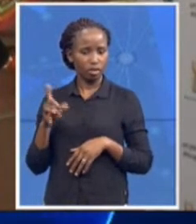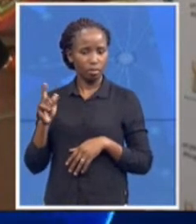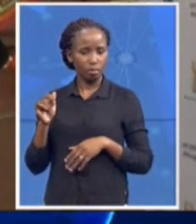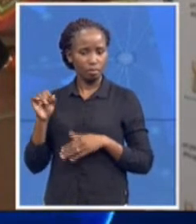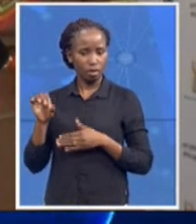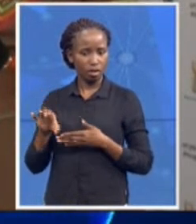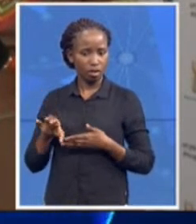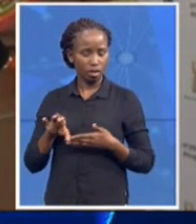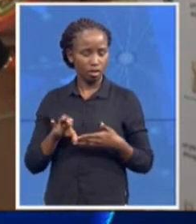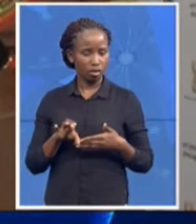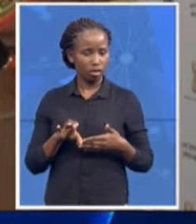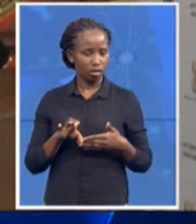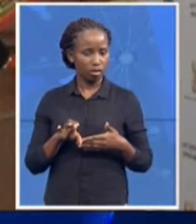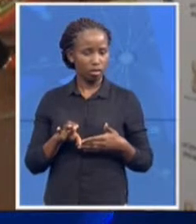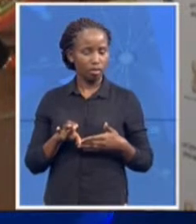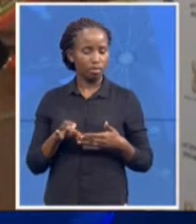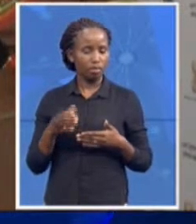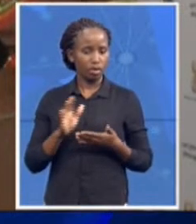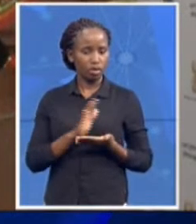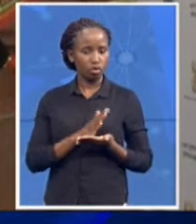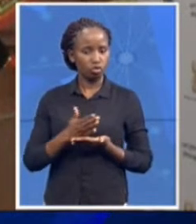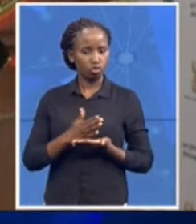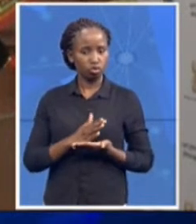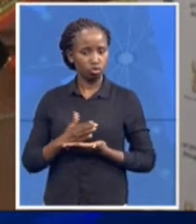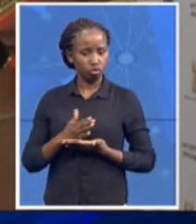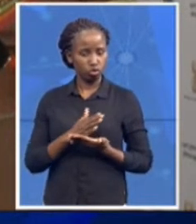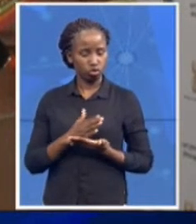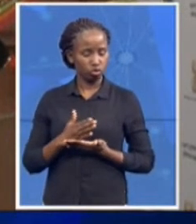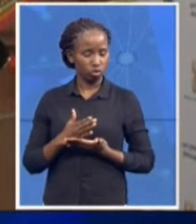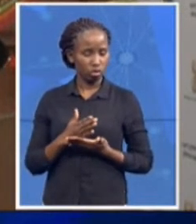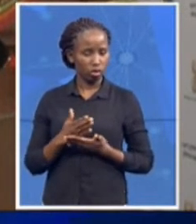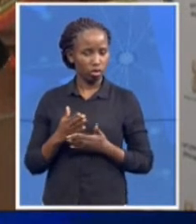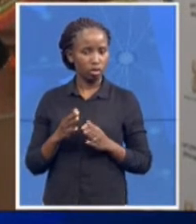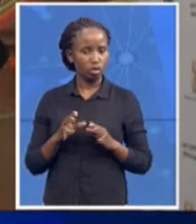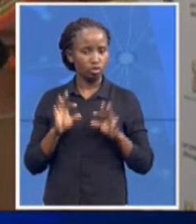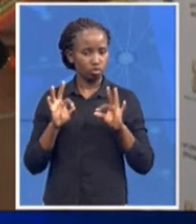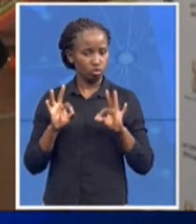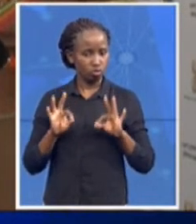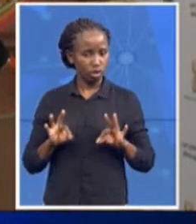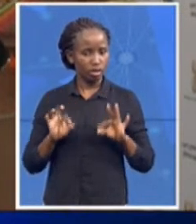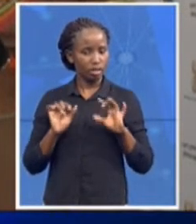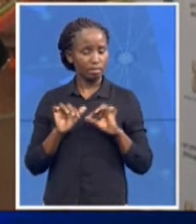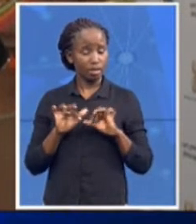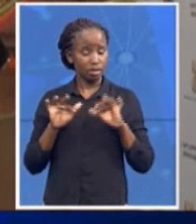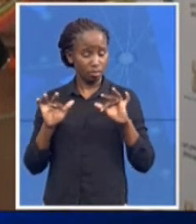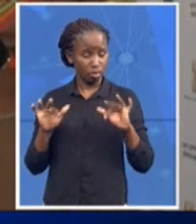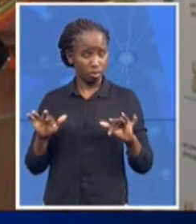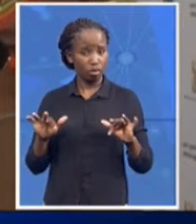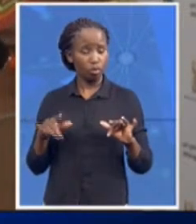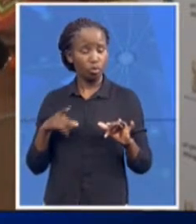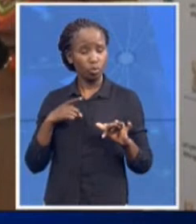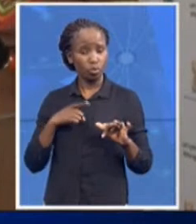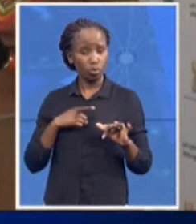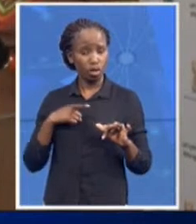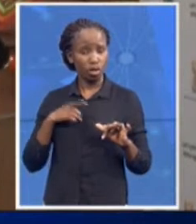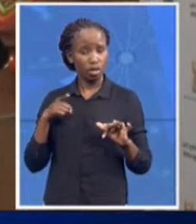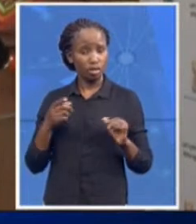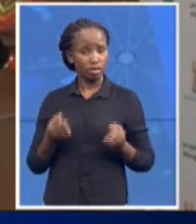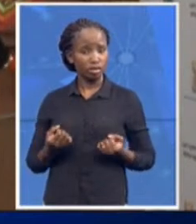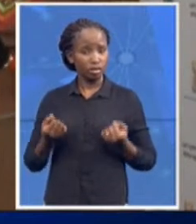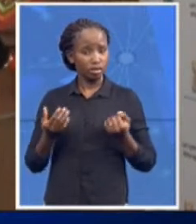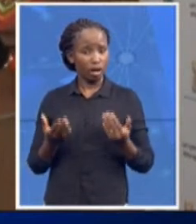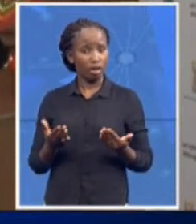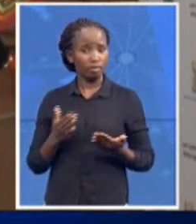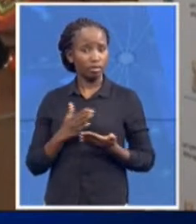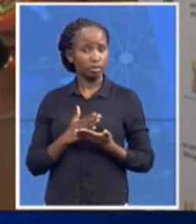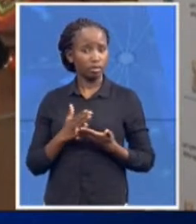correctly or to the correct people? And if it says that some of the processes were in contravention of the Act and the PFMA, does